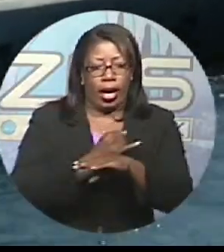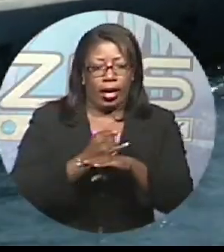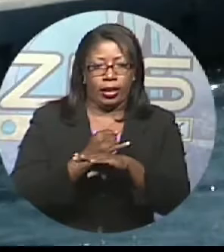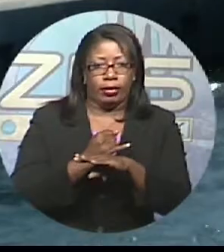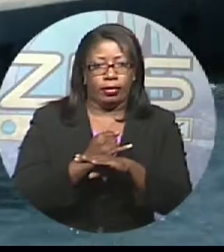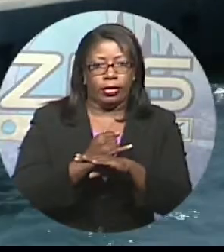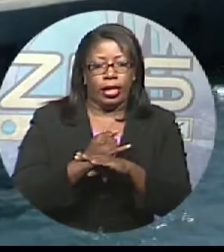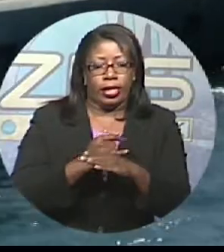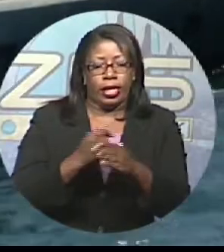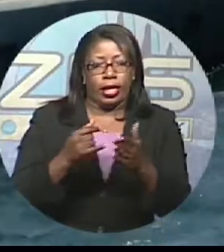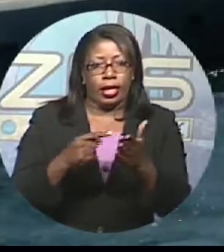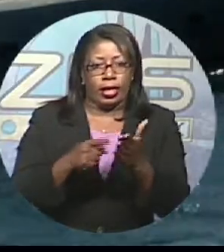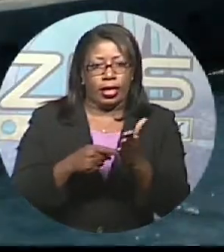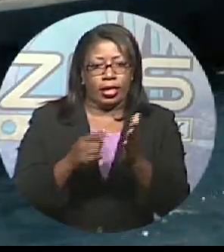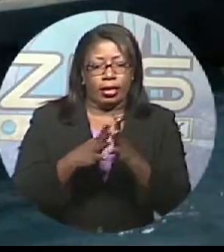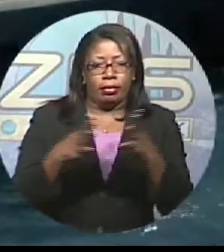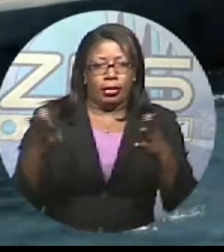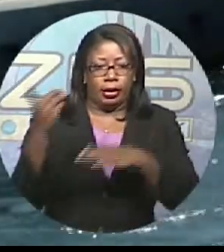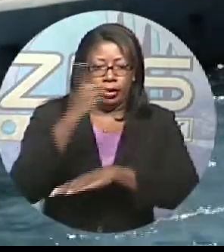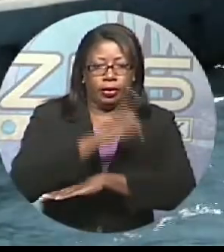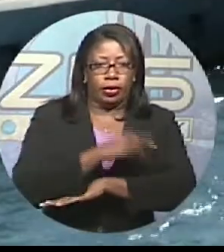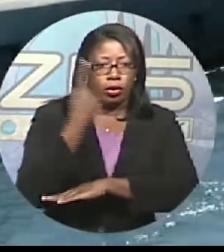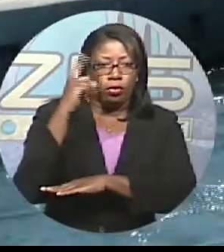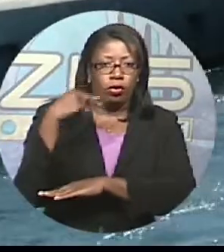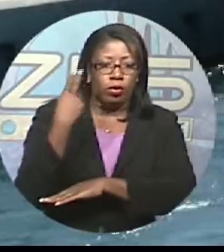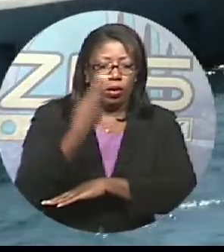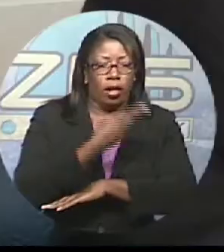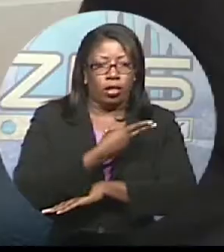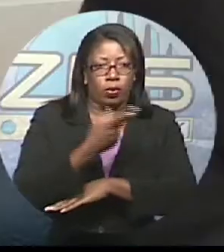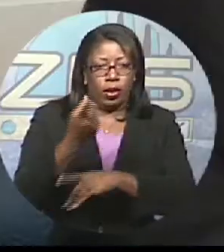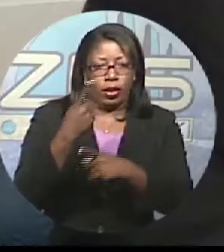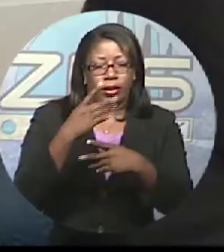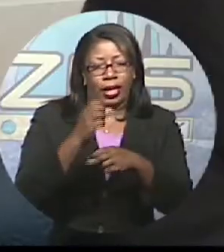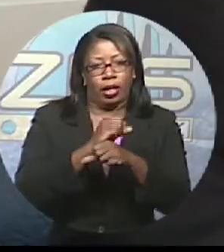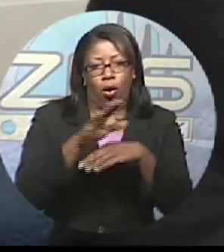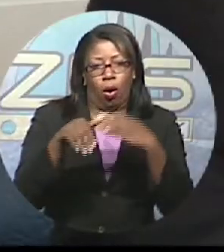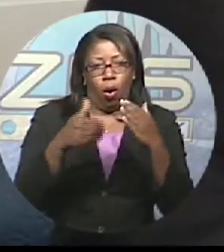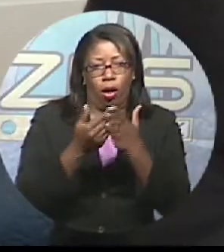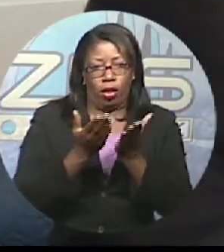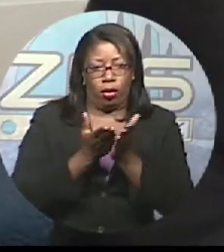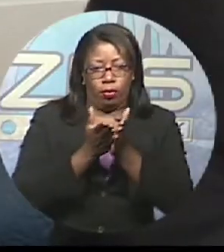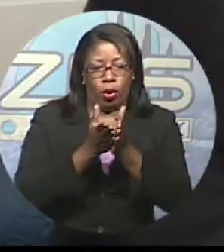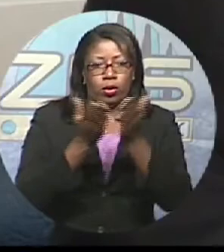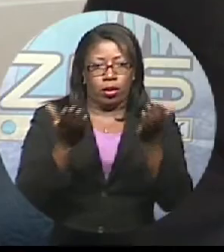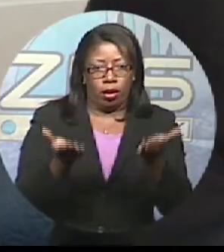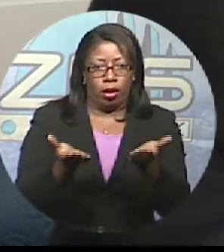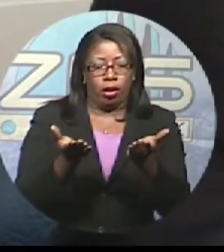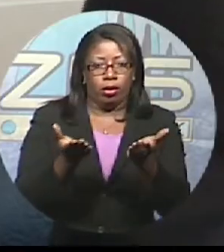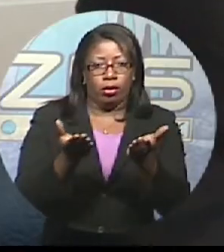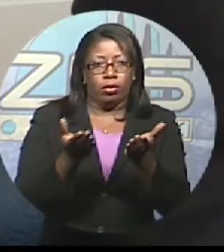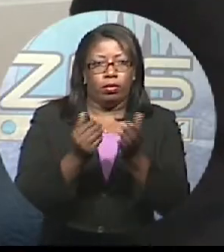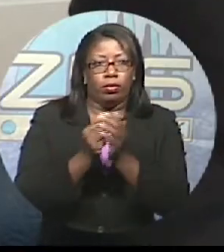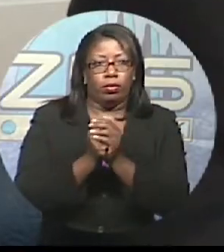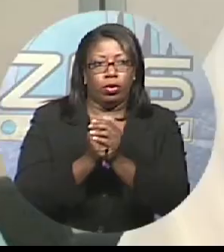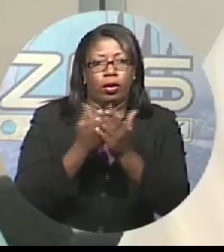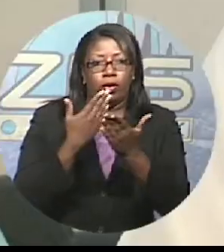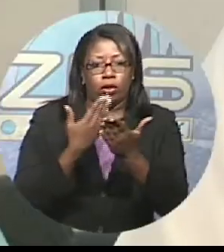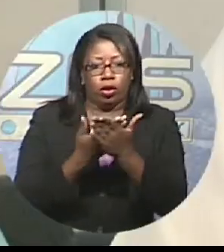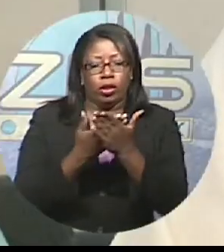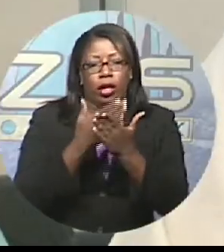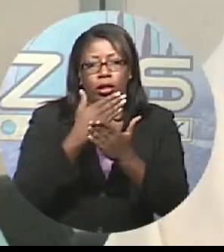us, this first day. And by the time we get all of the vessels, I think that we would have a significantly enhanced